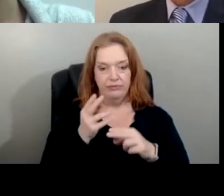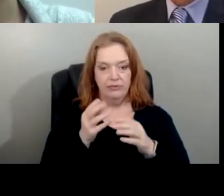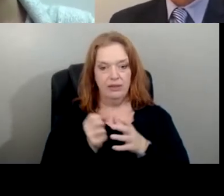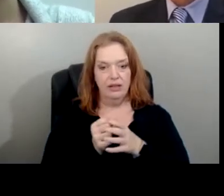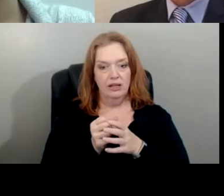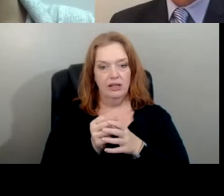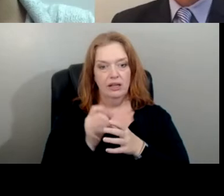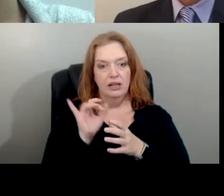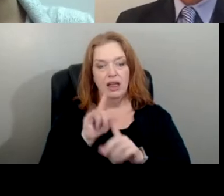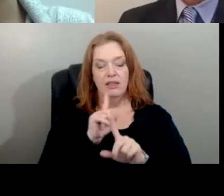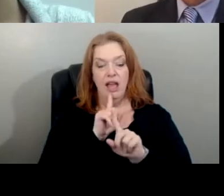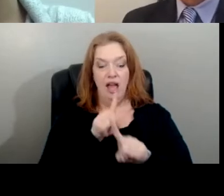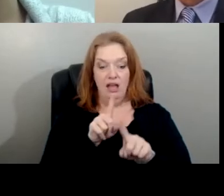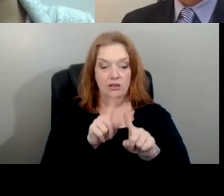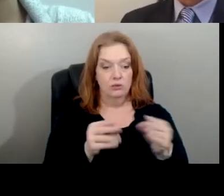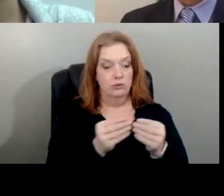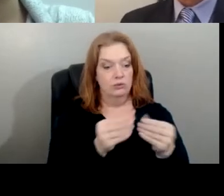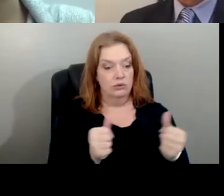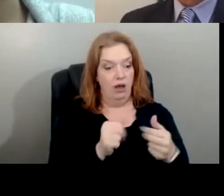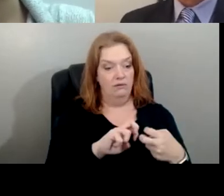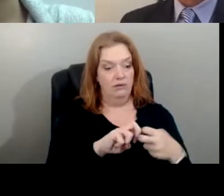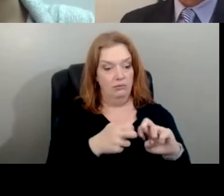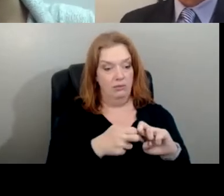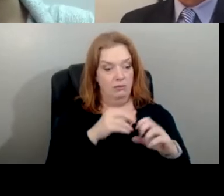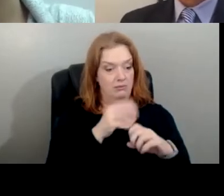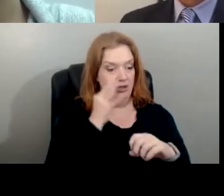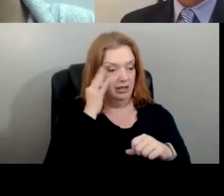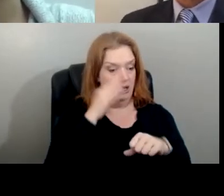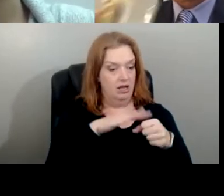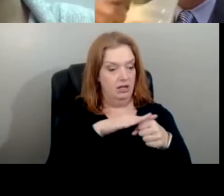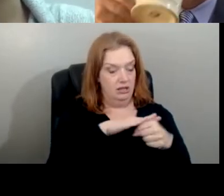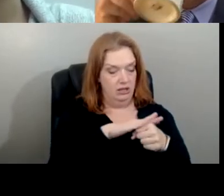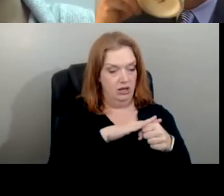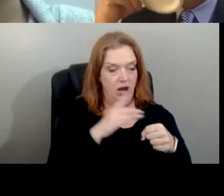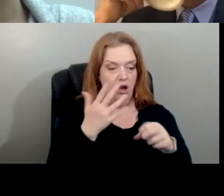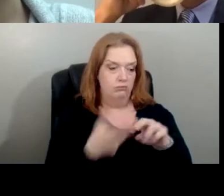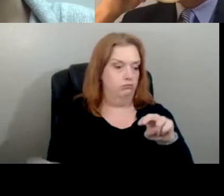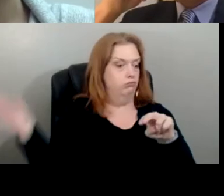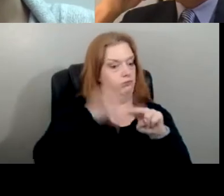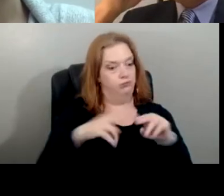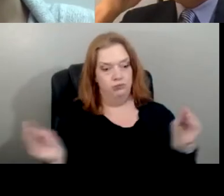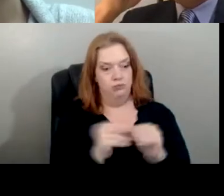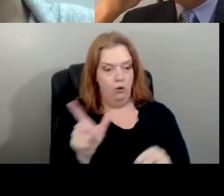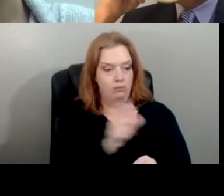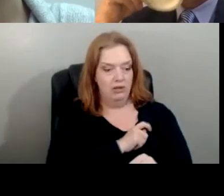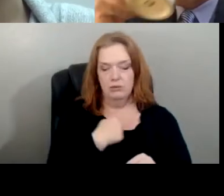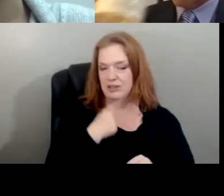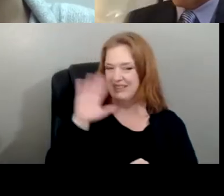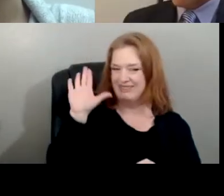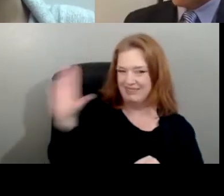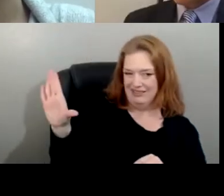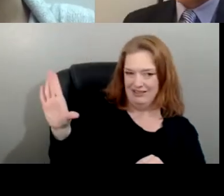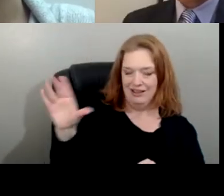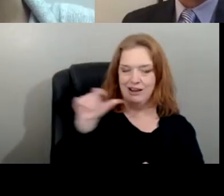not the solution to addressing violence in Native American communities. So I want to state that very clearly. But the